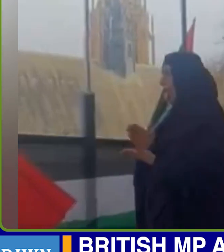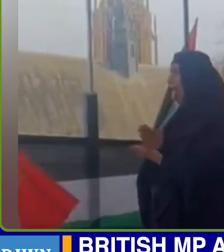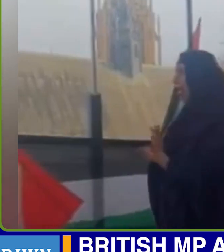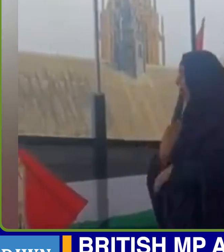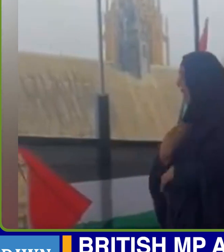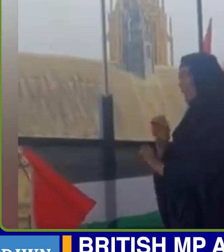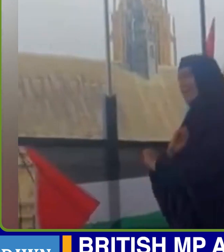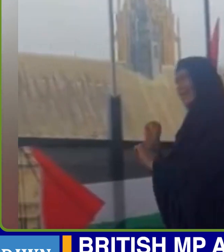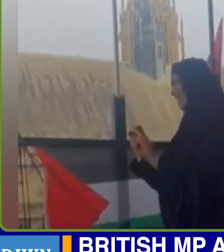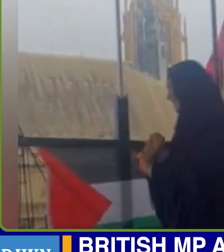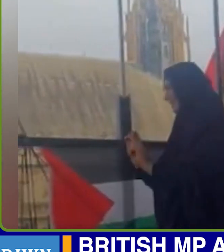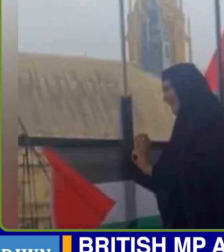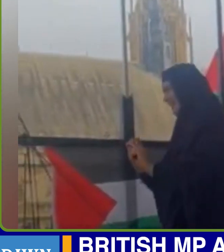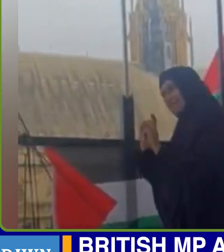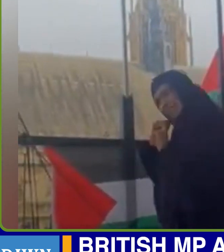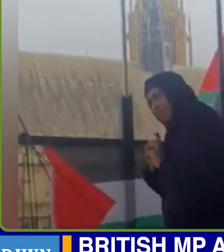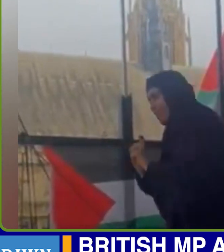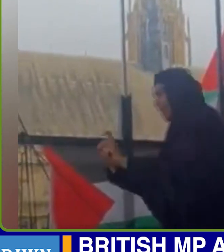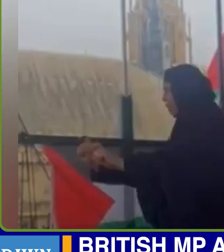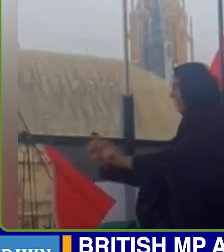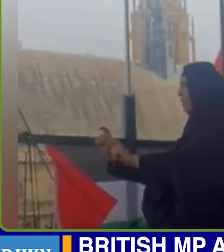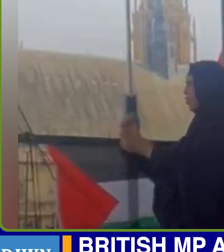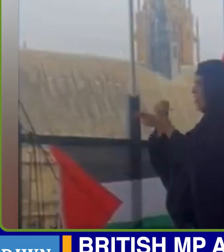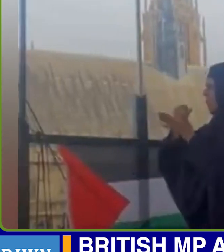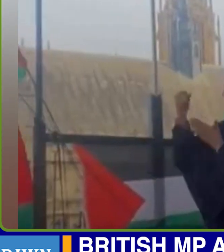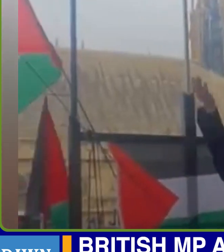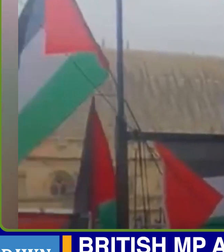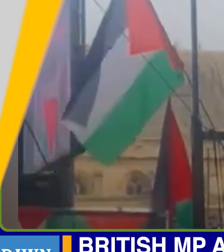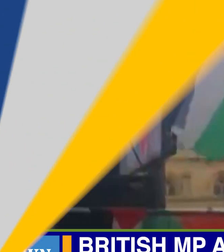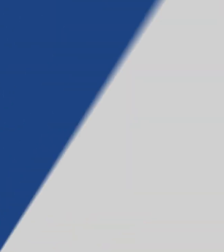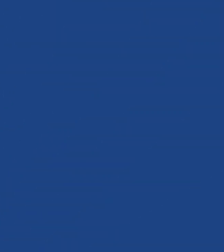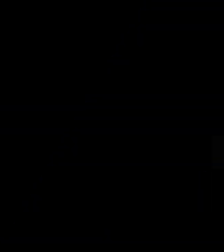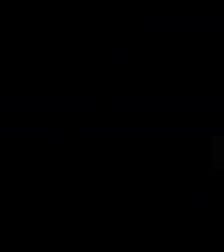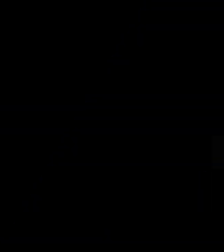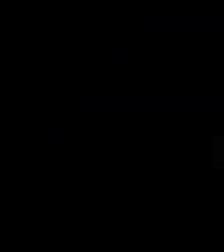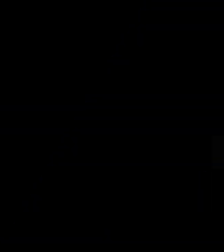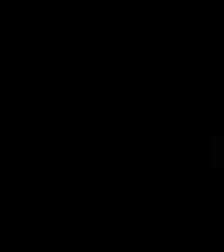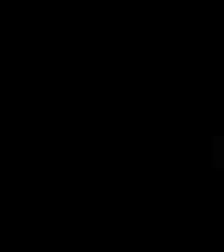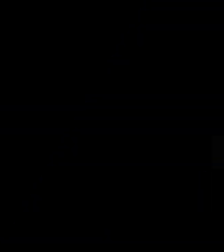injustice, war crimes and the oppression. Free, free!